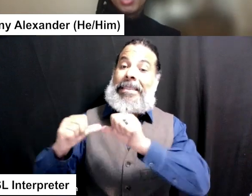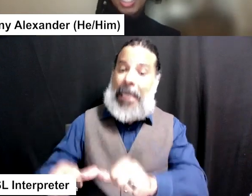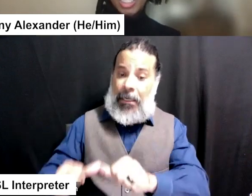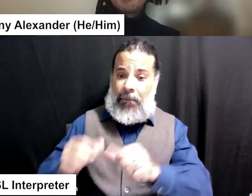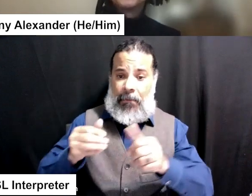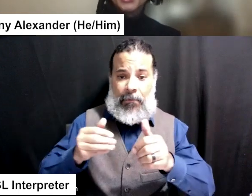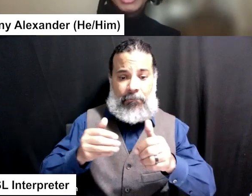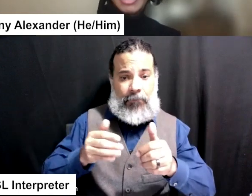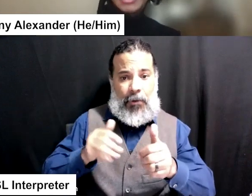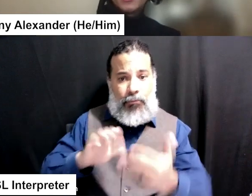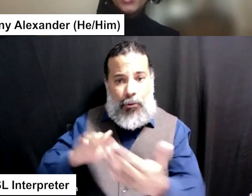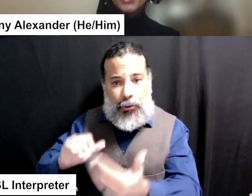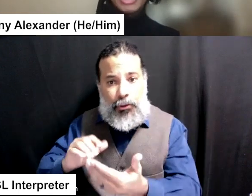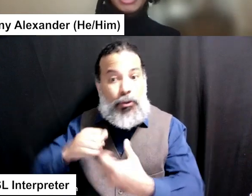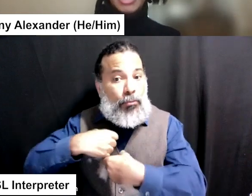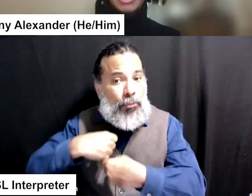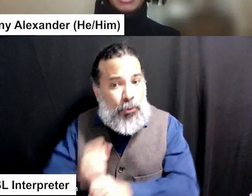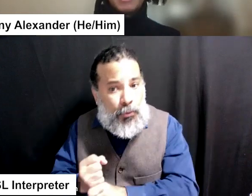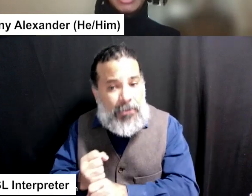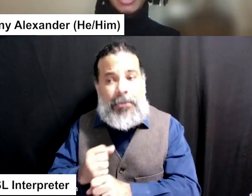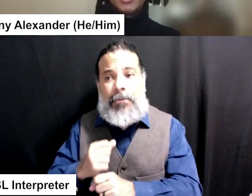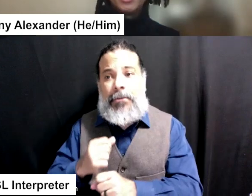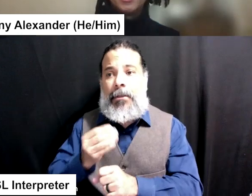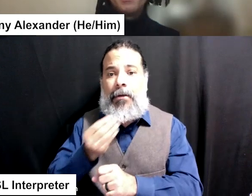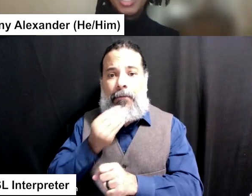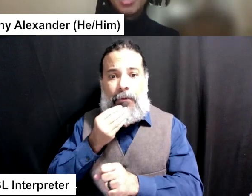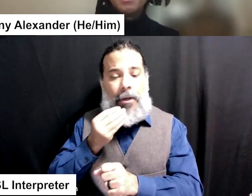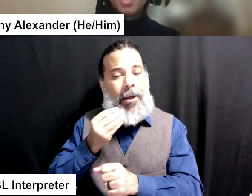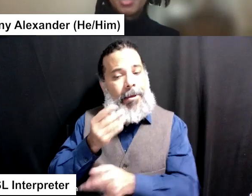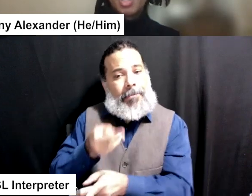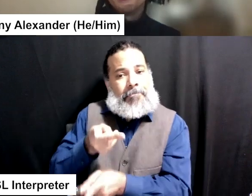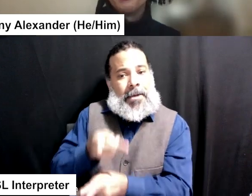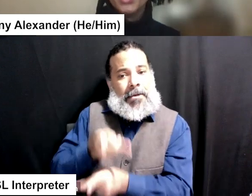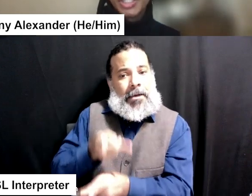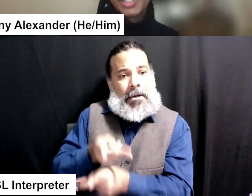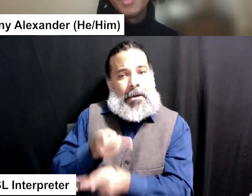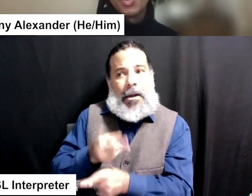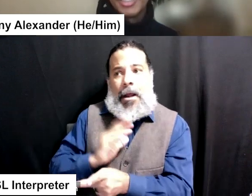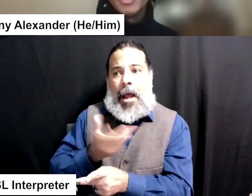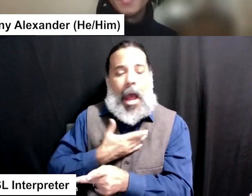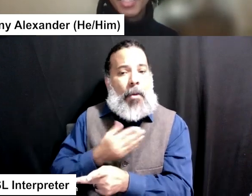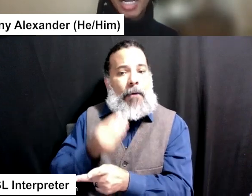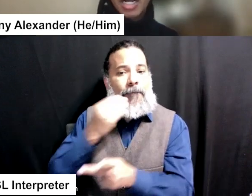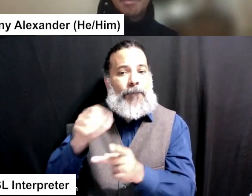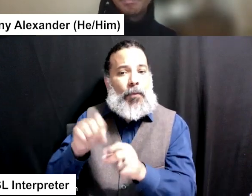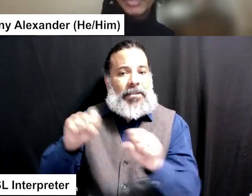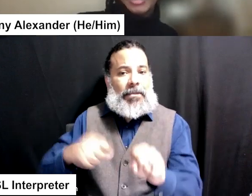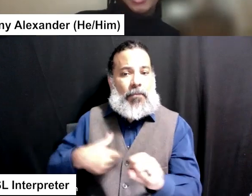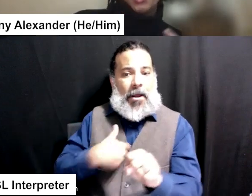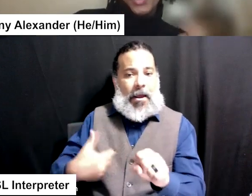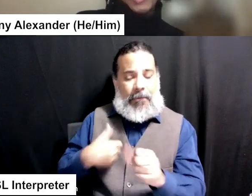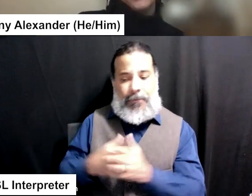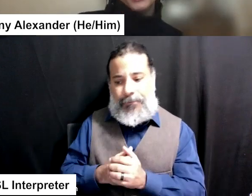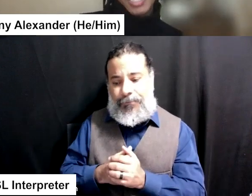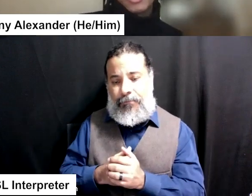for producing foods and maintaining our food system that we're in.